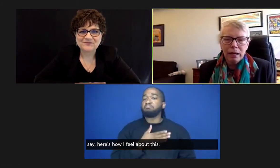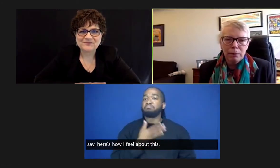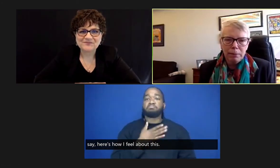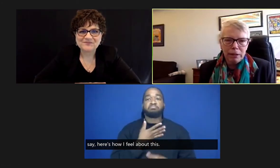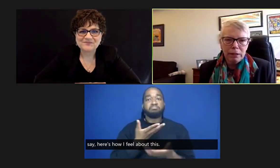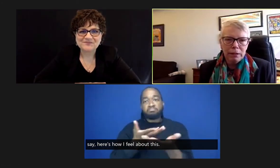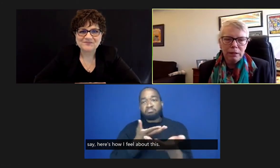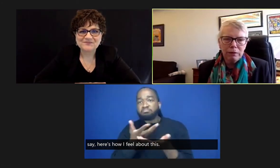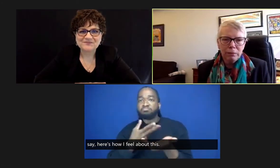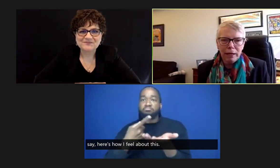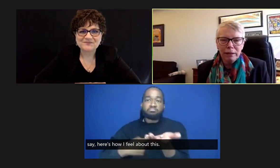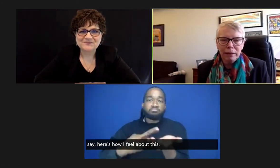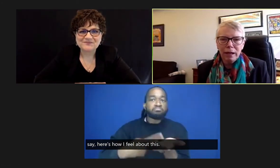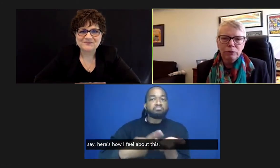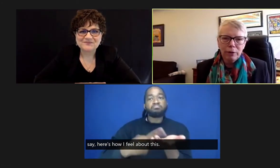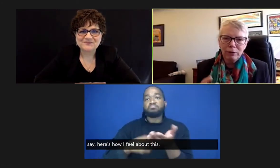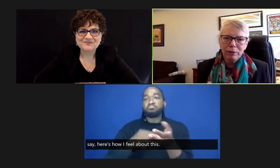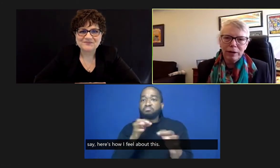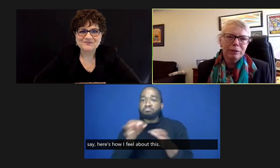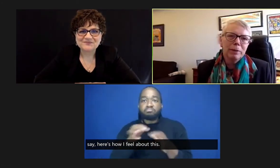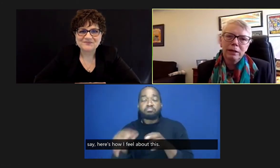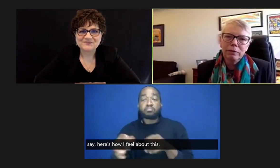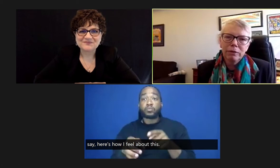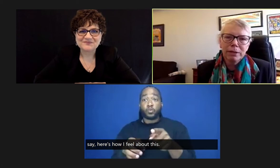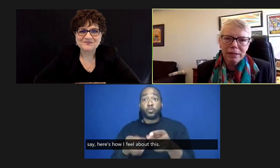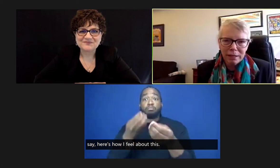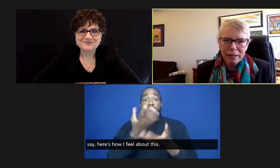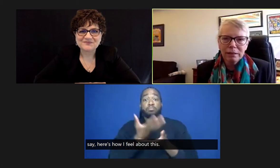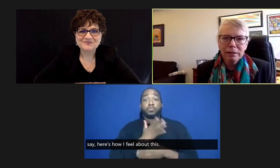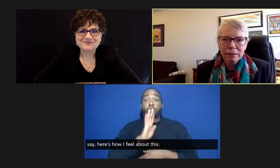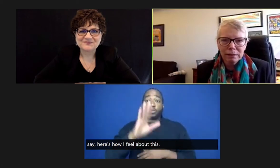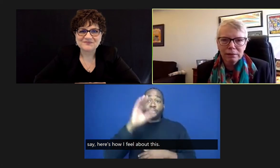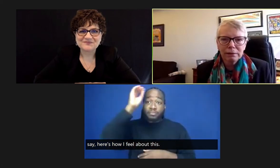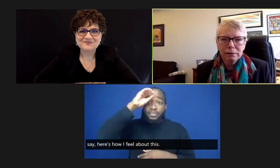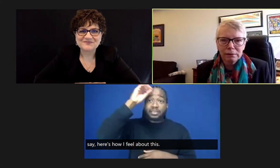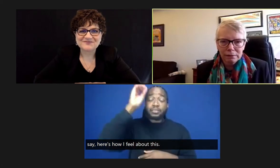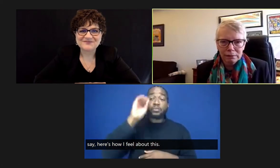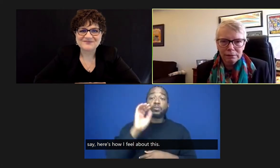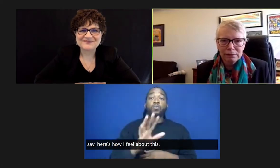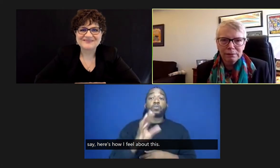my opinion, and I try to write as many of them as I can.